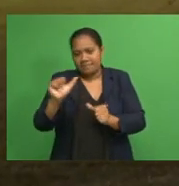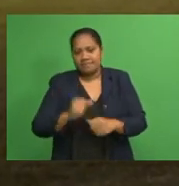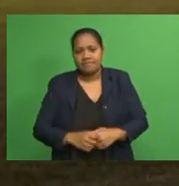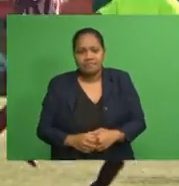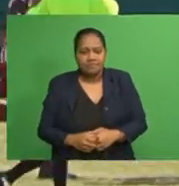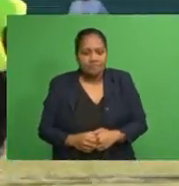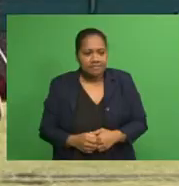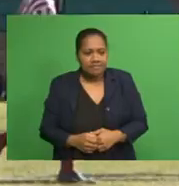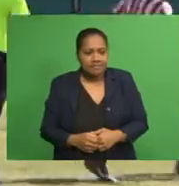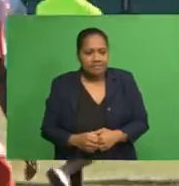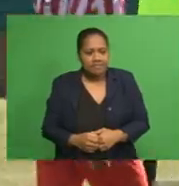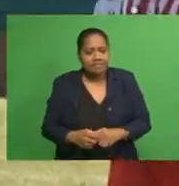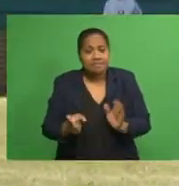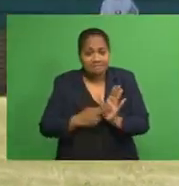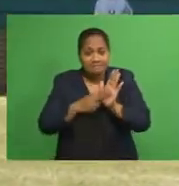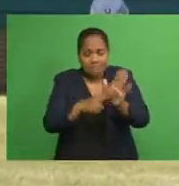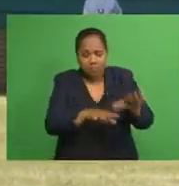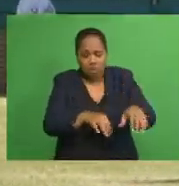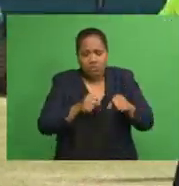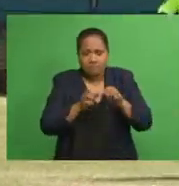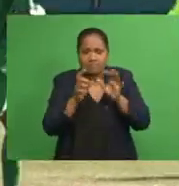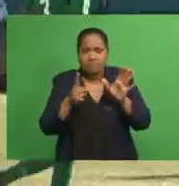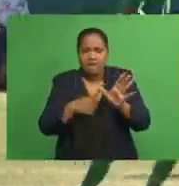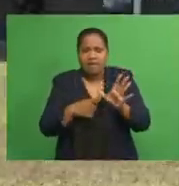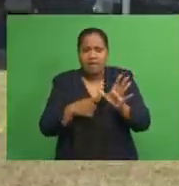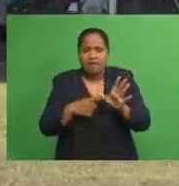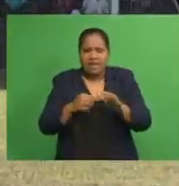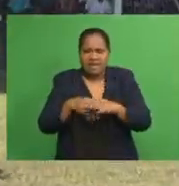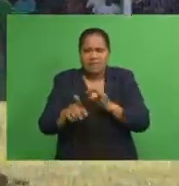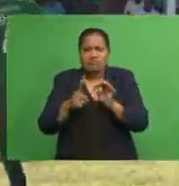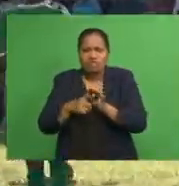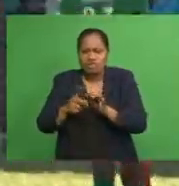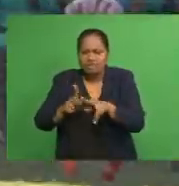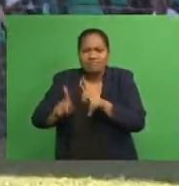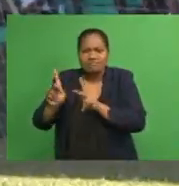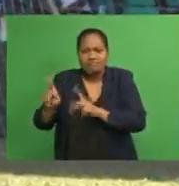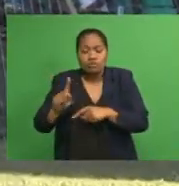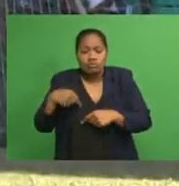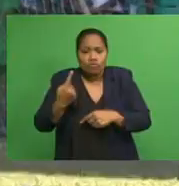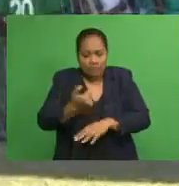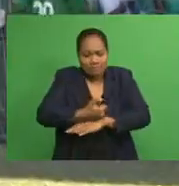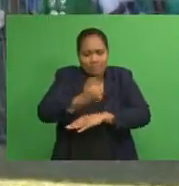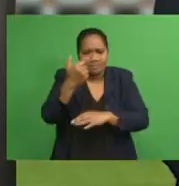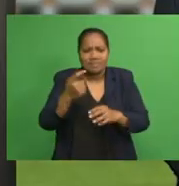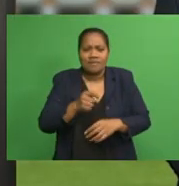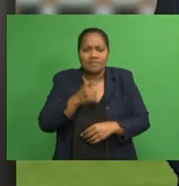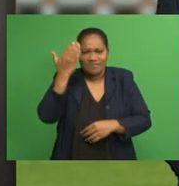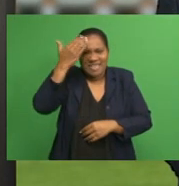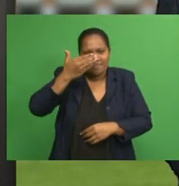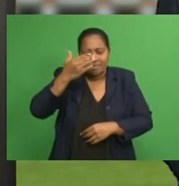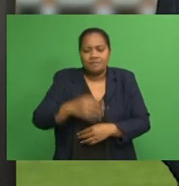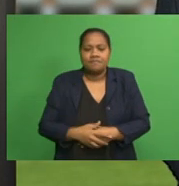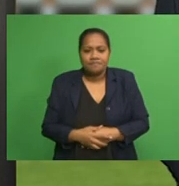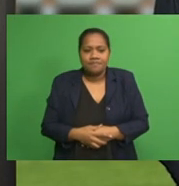get win. Nandi will host Mba at Prince Charles Park tomorrow at 6 p.m. Aquila Dhama, FBC Sports.